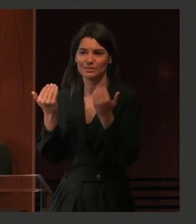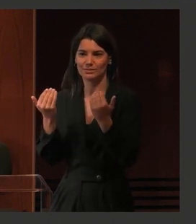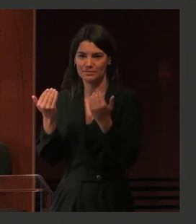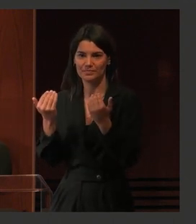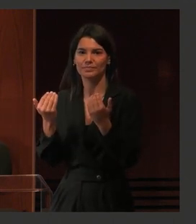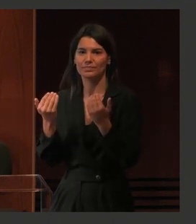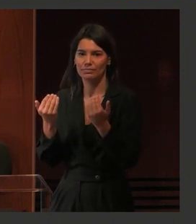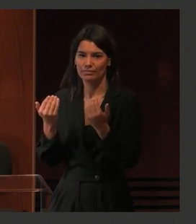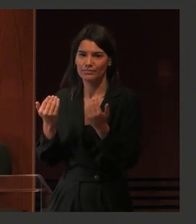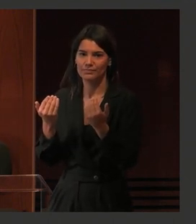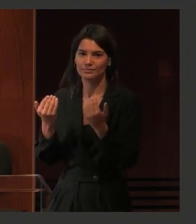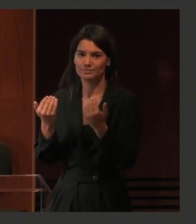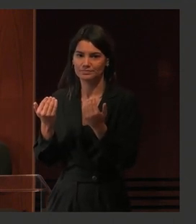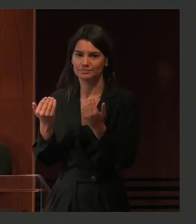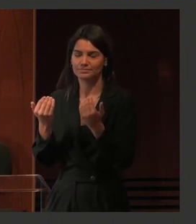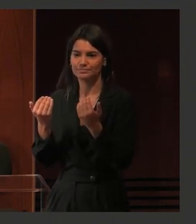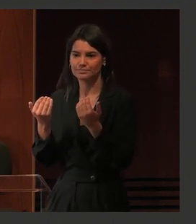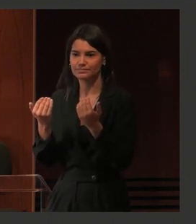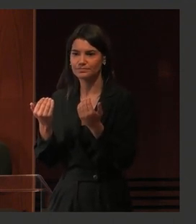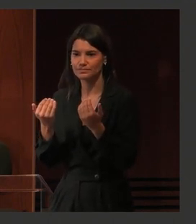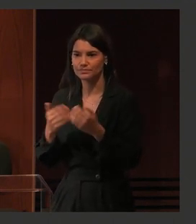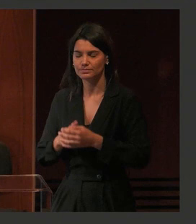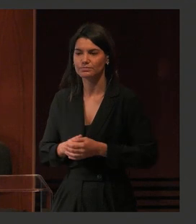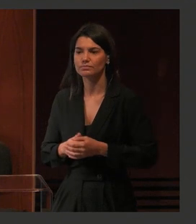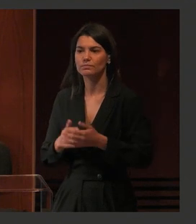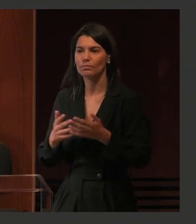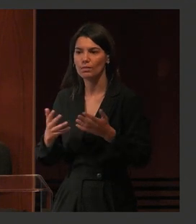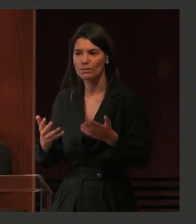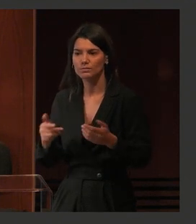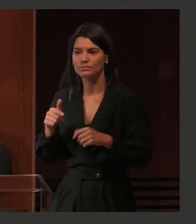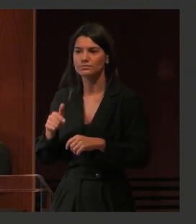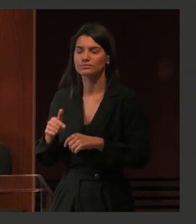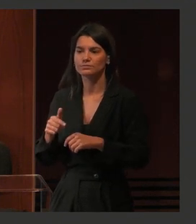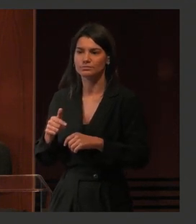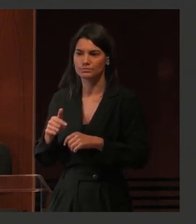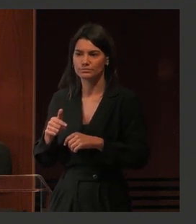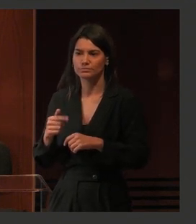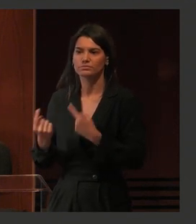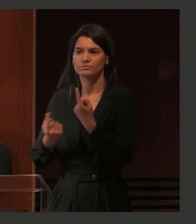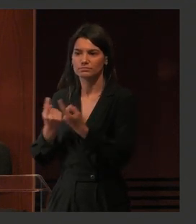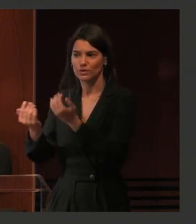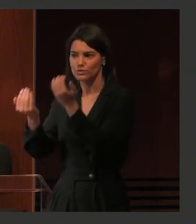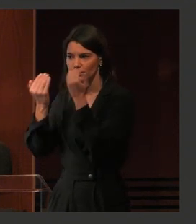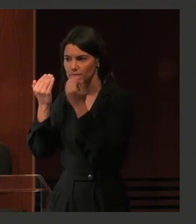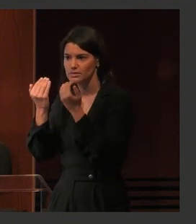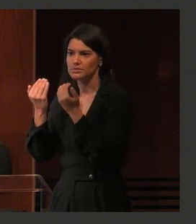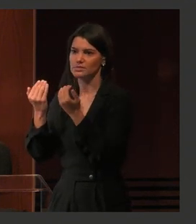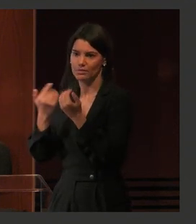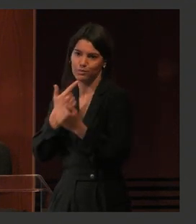information poor and the information rich, and that really has not become a